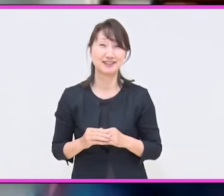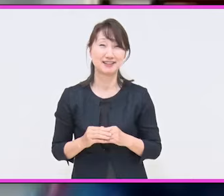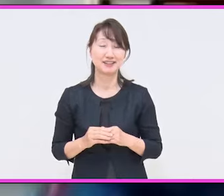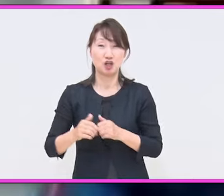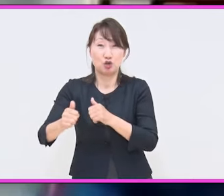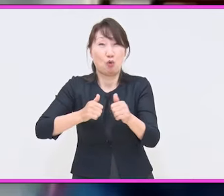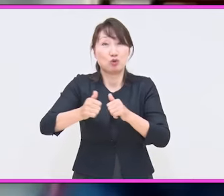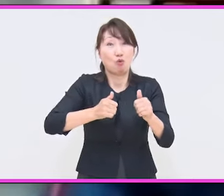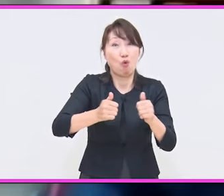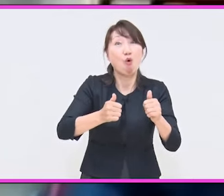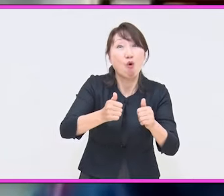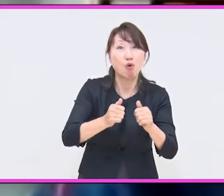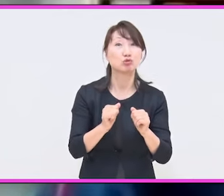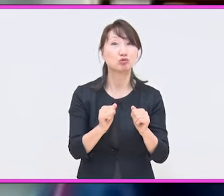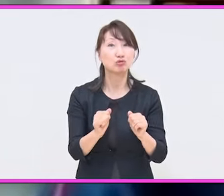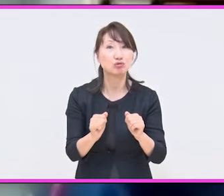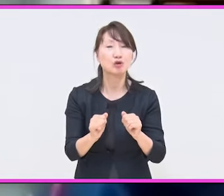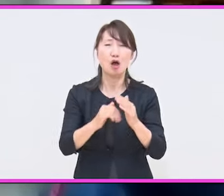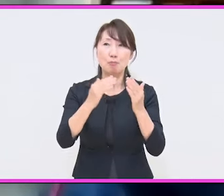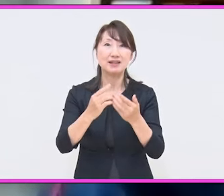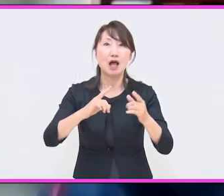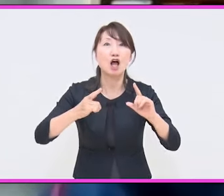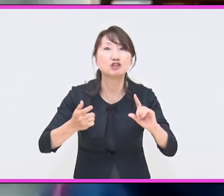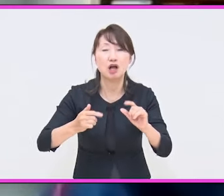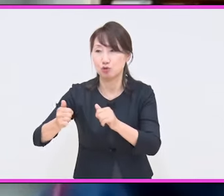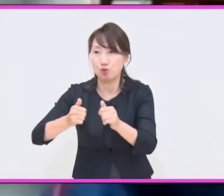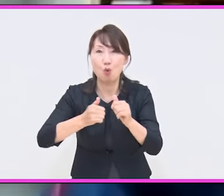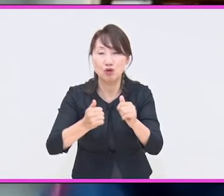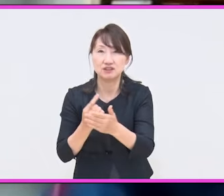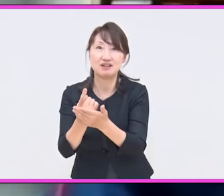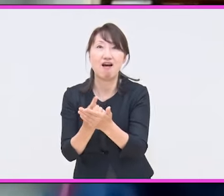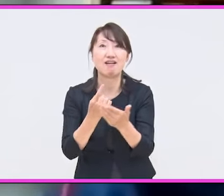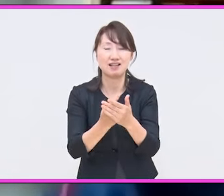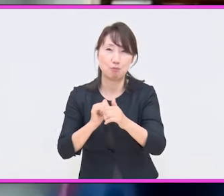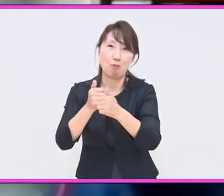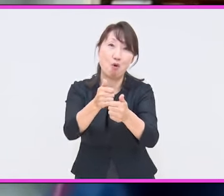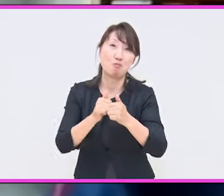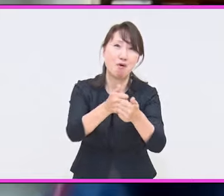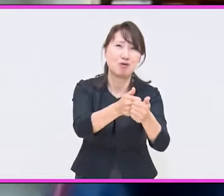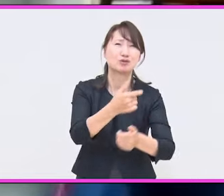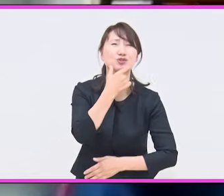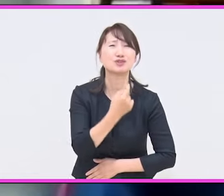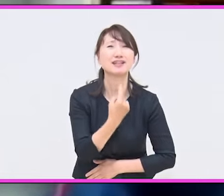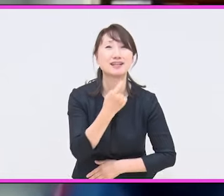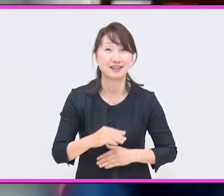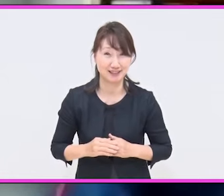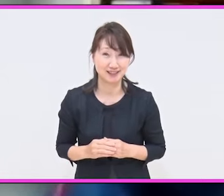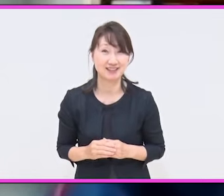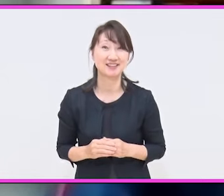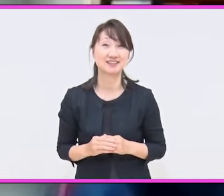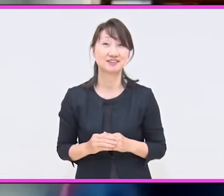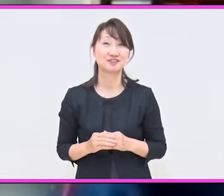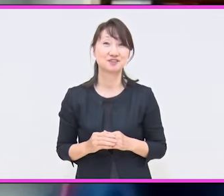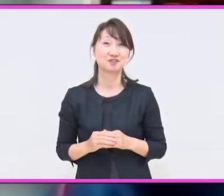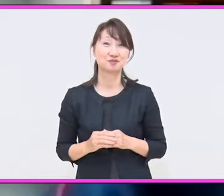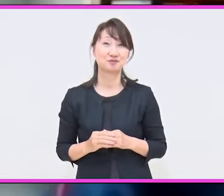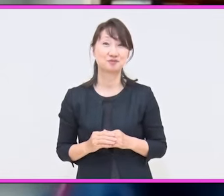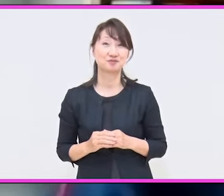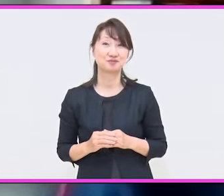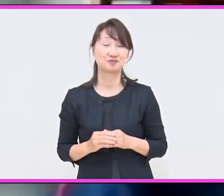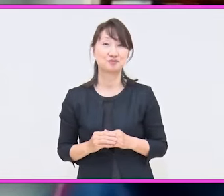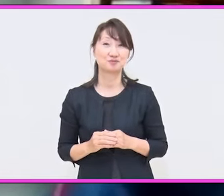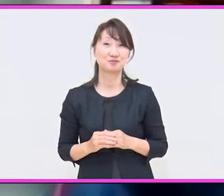It's a different world, and I'm also very competitive. I like to win.